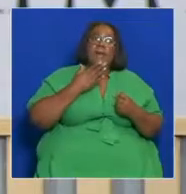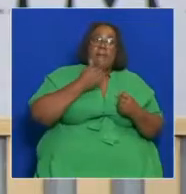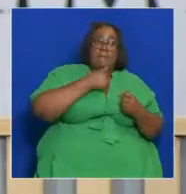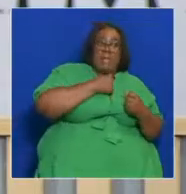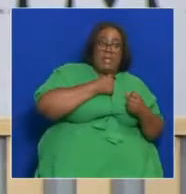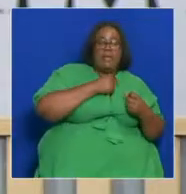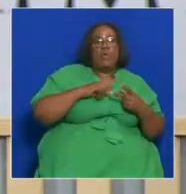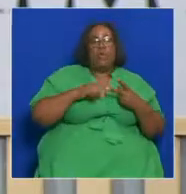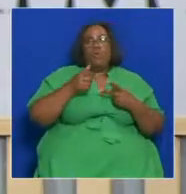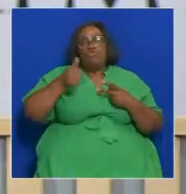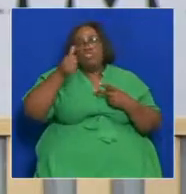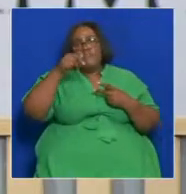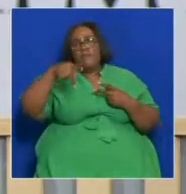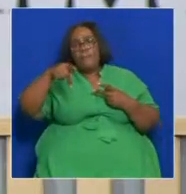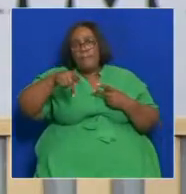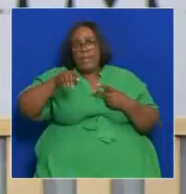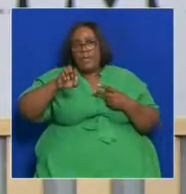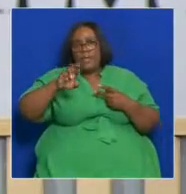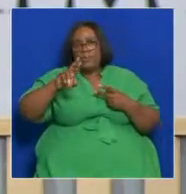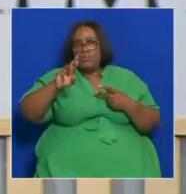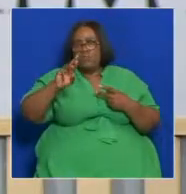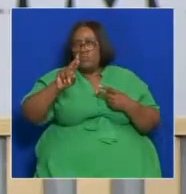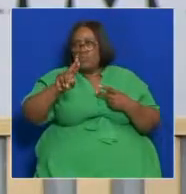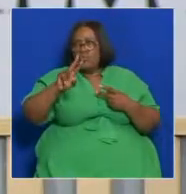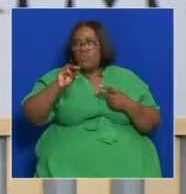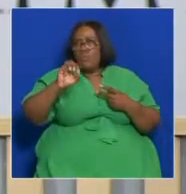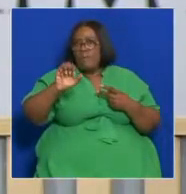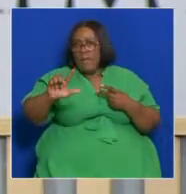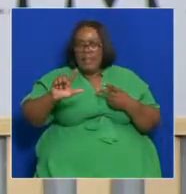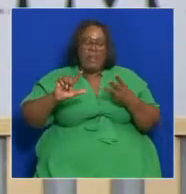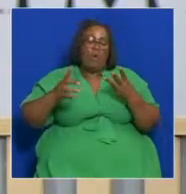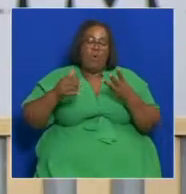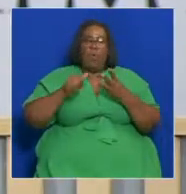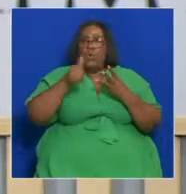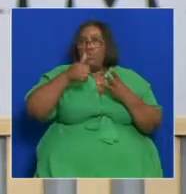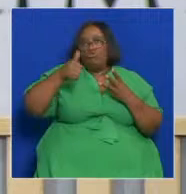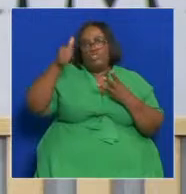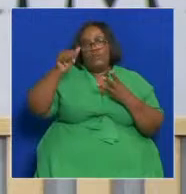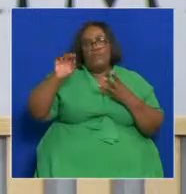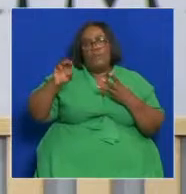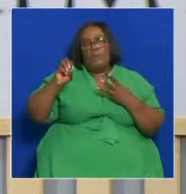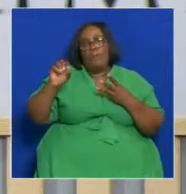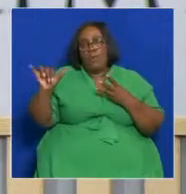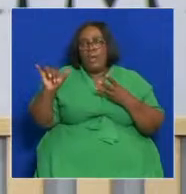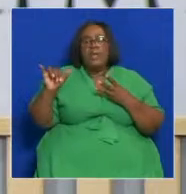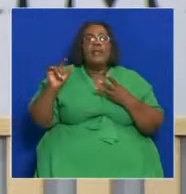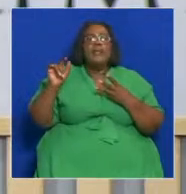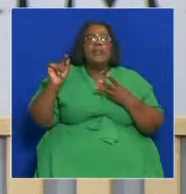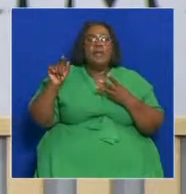Perumal or Chief Boy, and what was done with those matters.